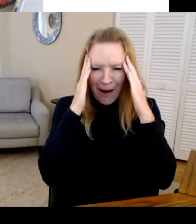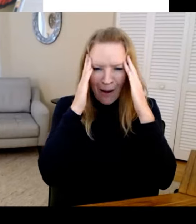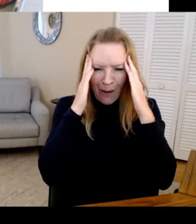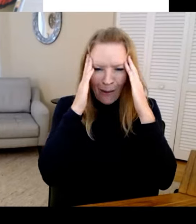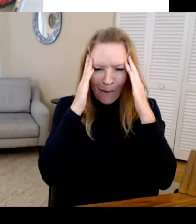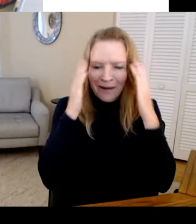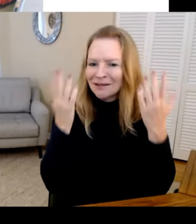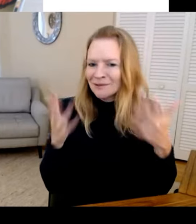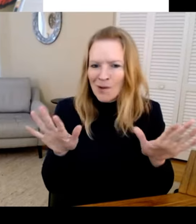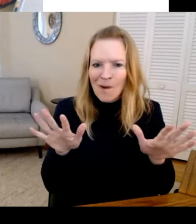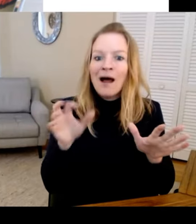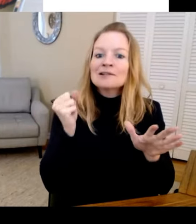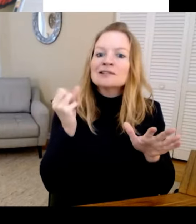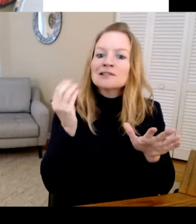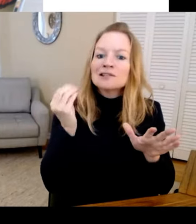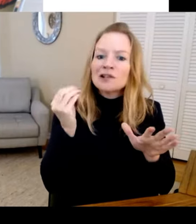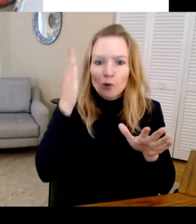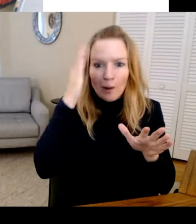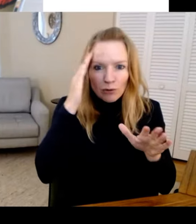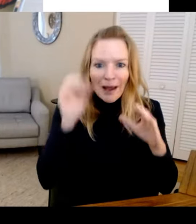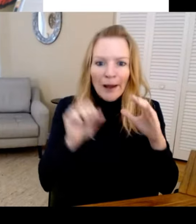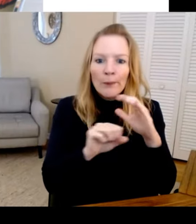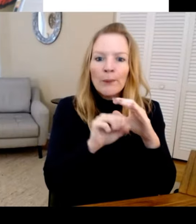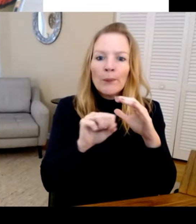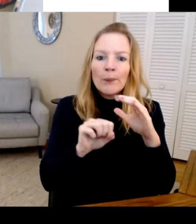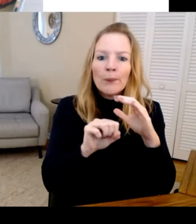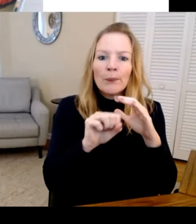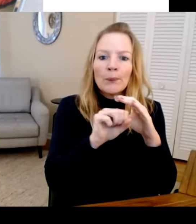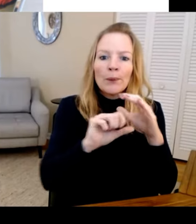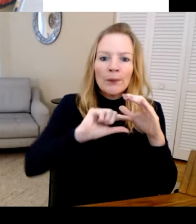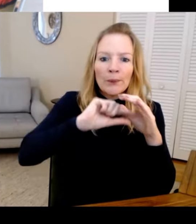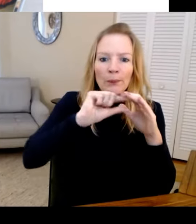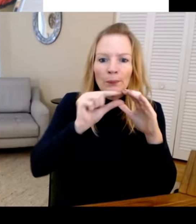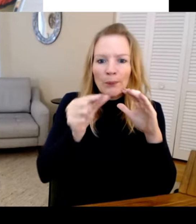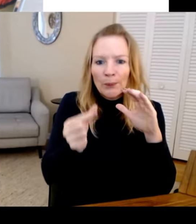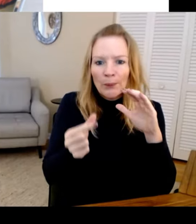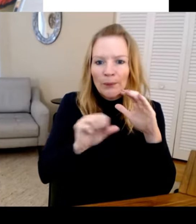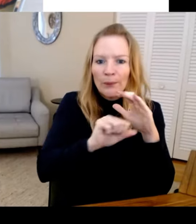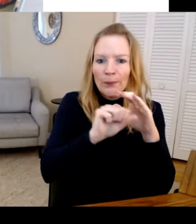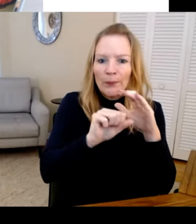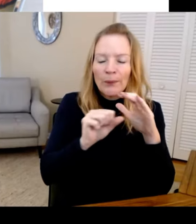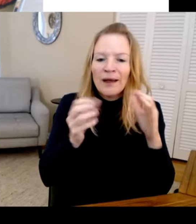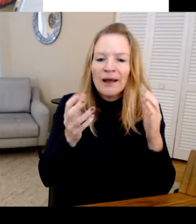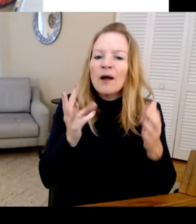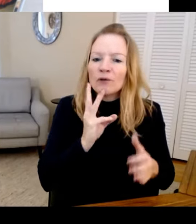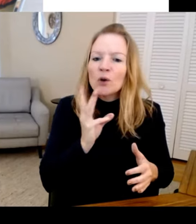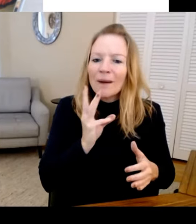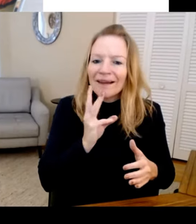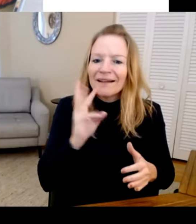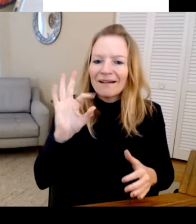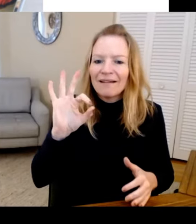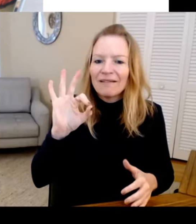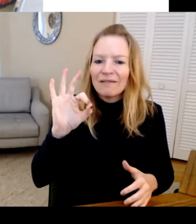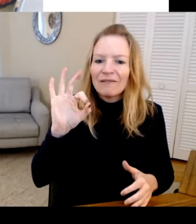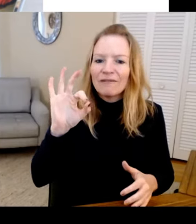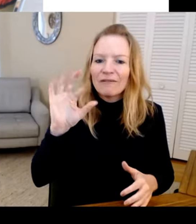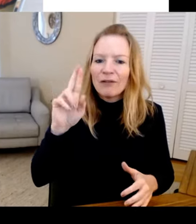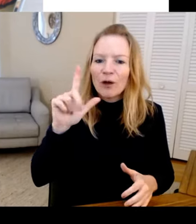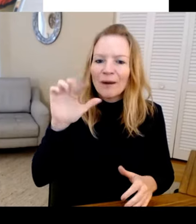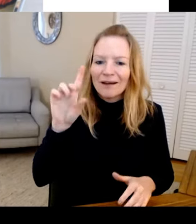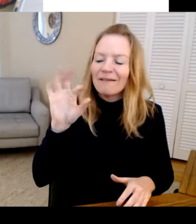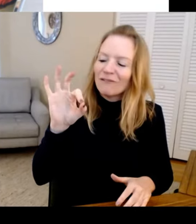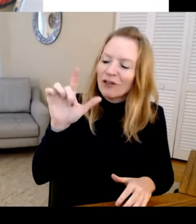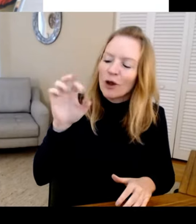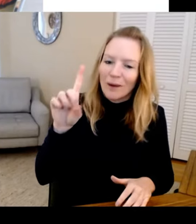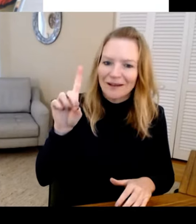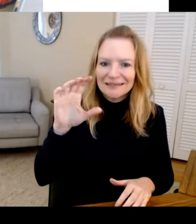you're moving around, your brain is hitting up against the inside of the skull all the time. So really what's happening is that CSF,